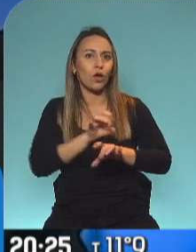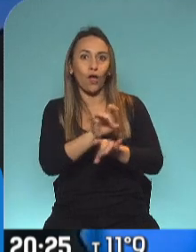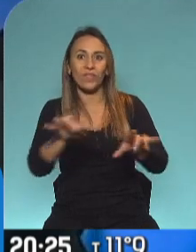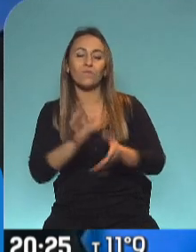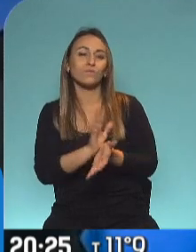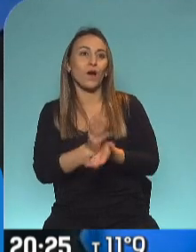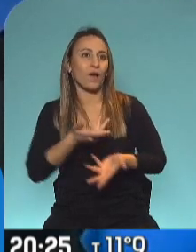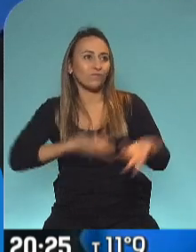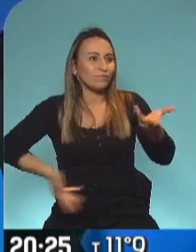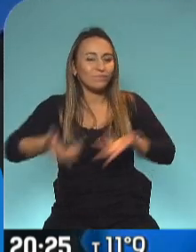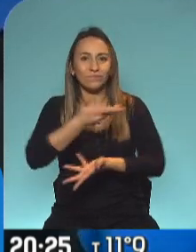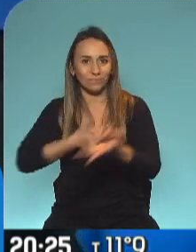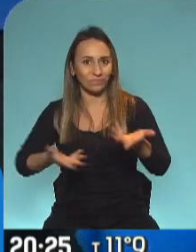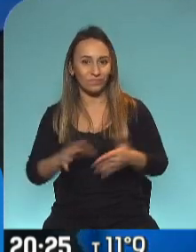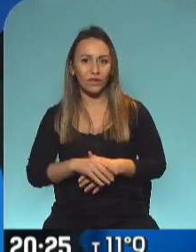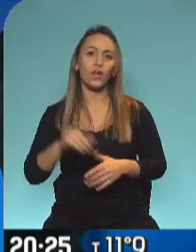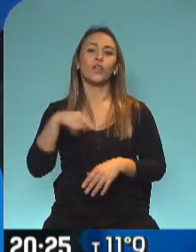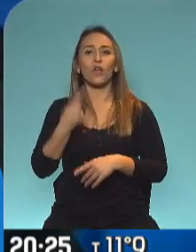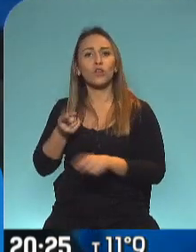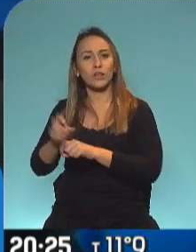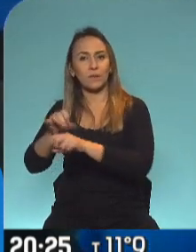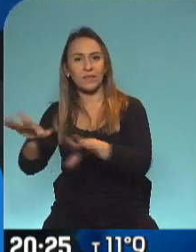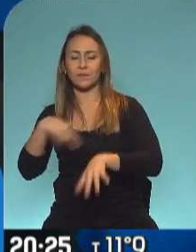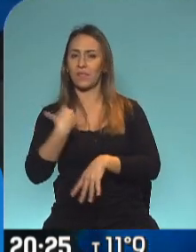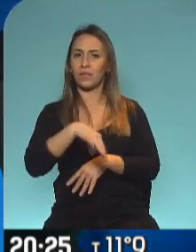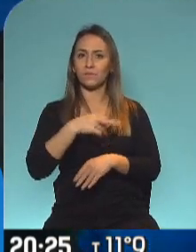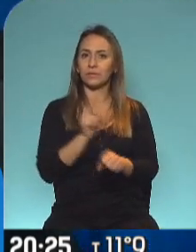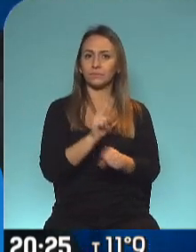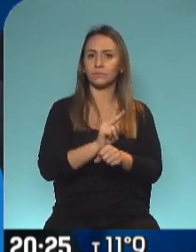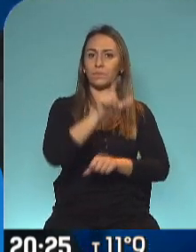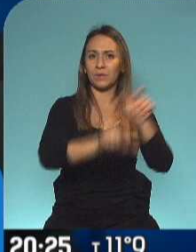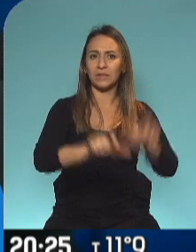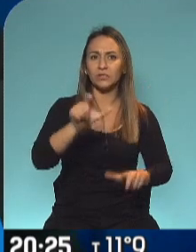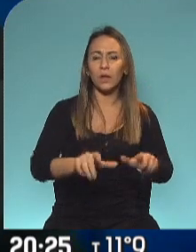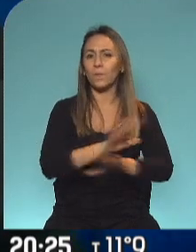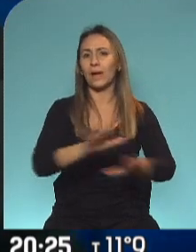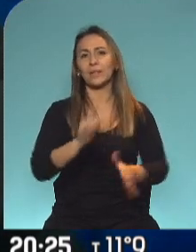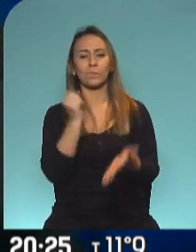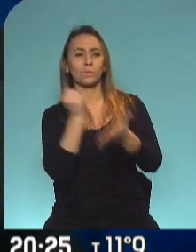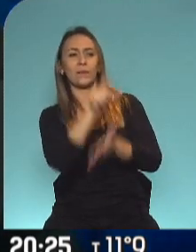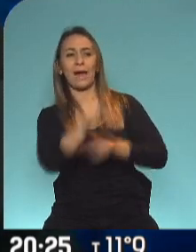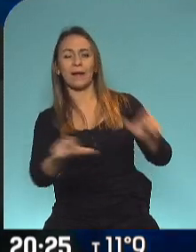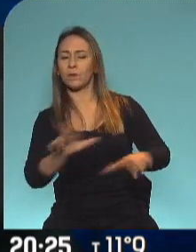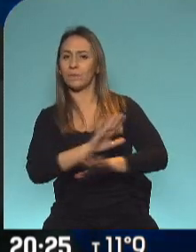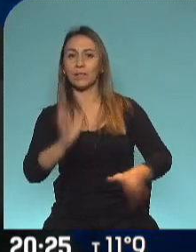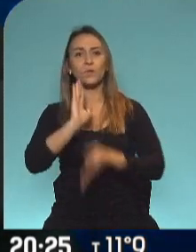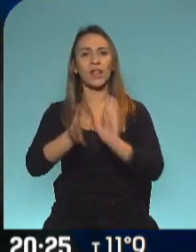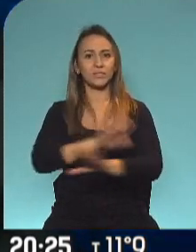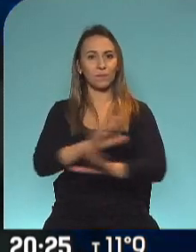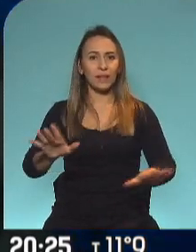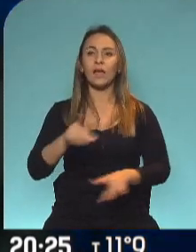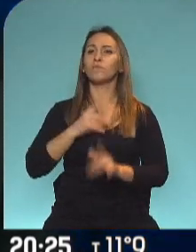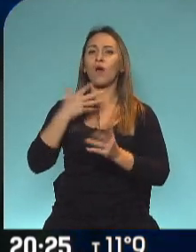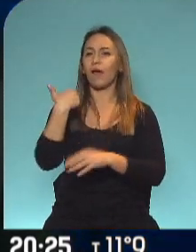pandemic, we have a duty to protect people, end stigma, and prevent violence. Let's defeat hate speech